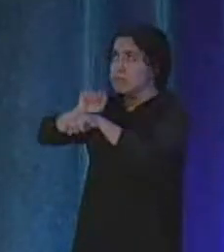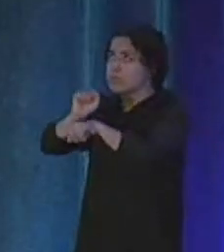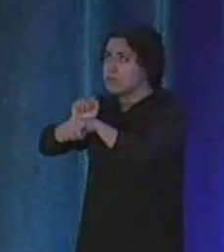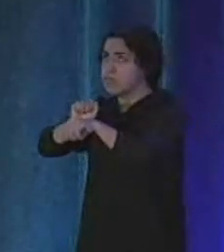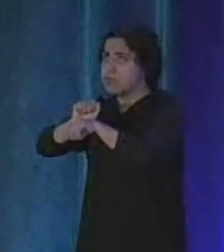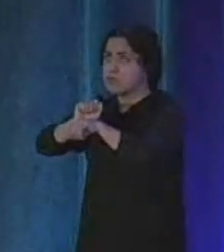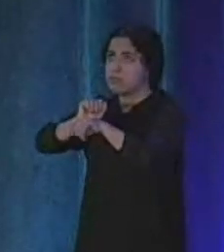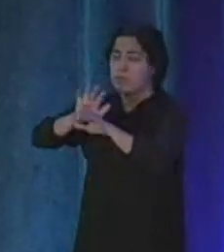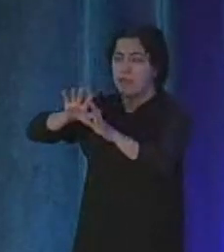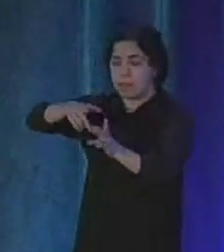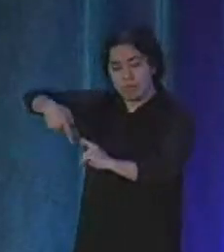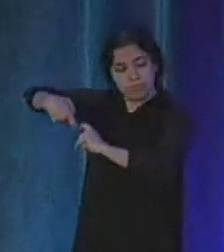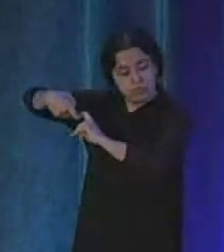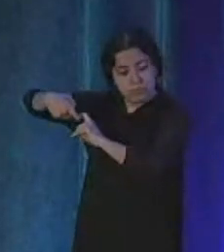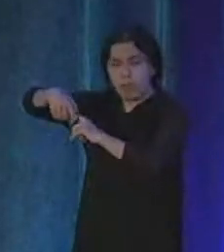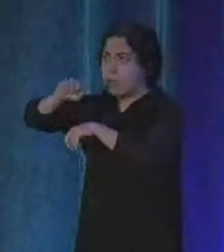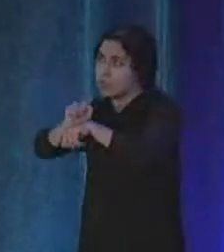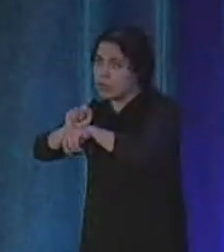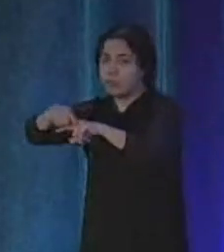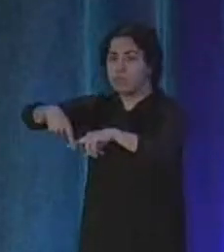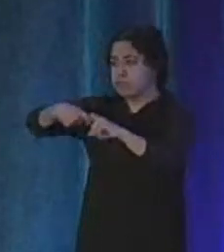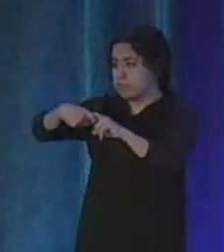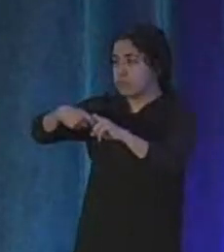The number on this slide is